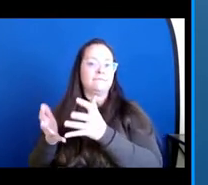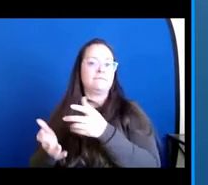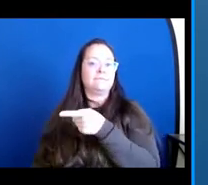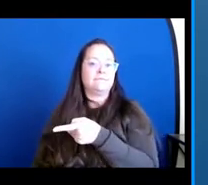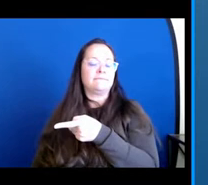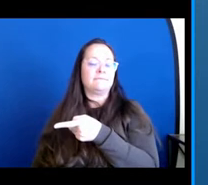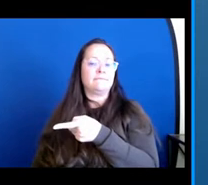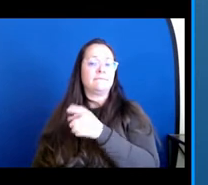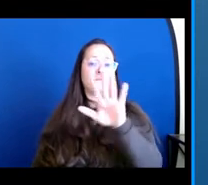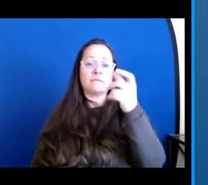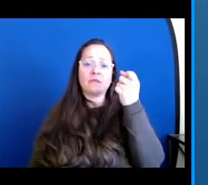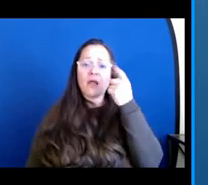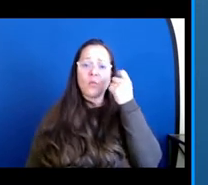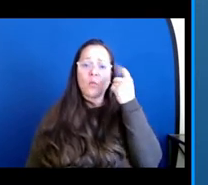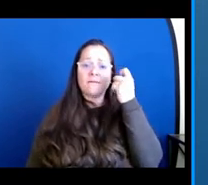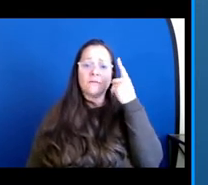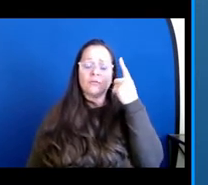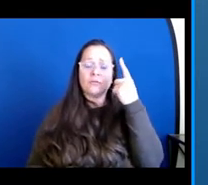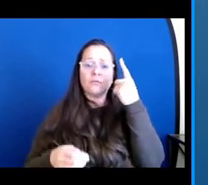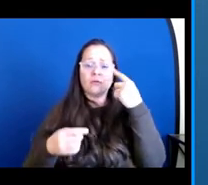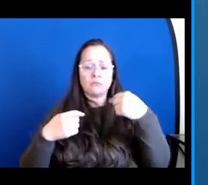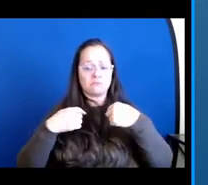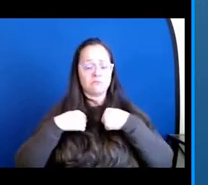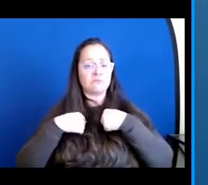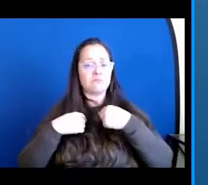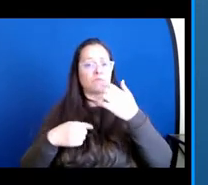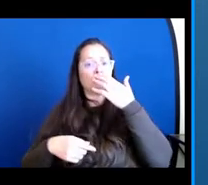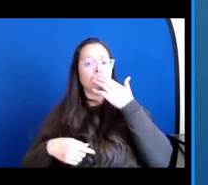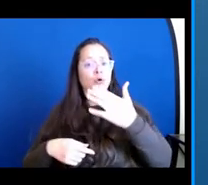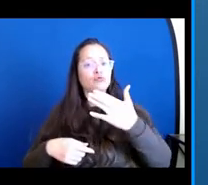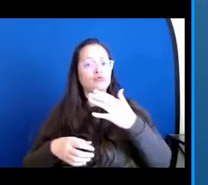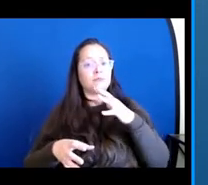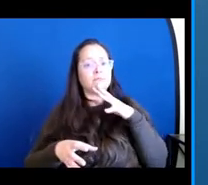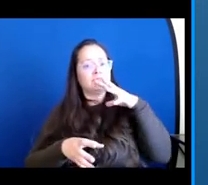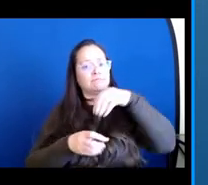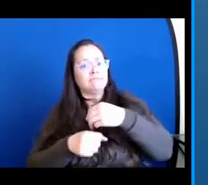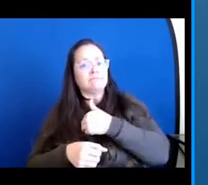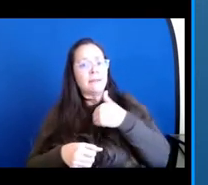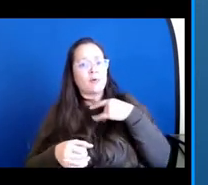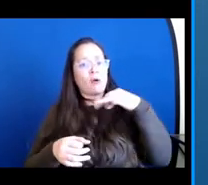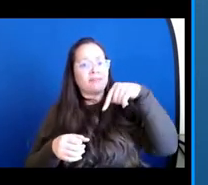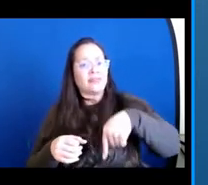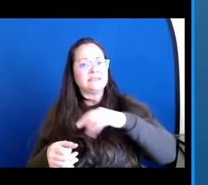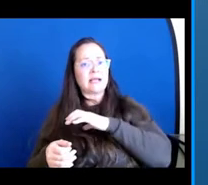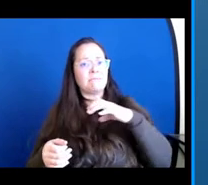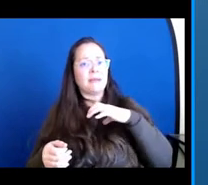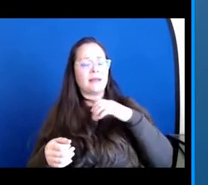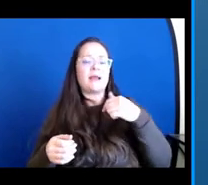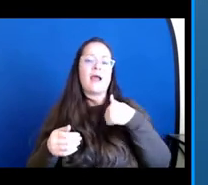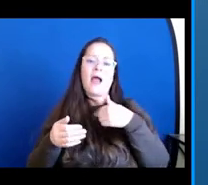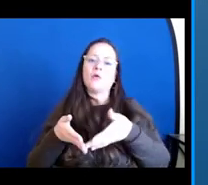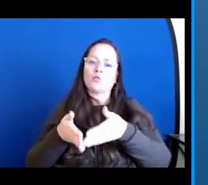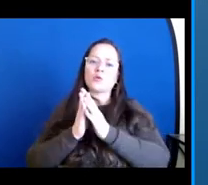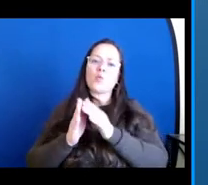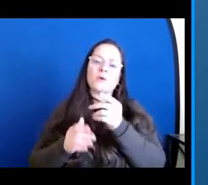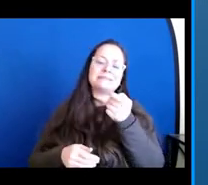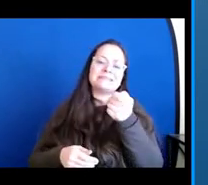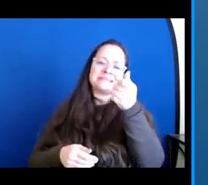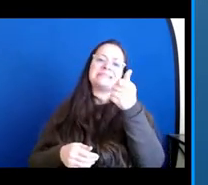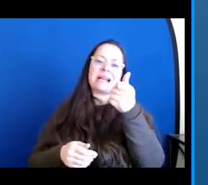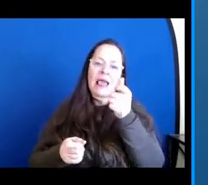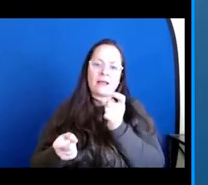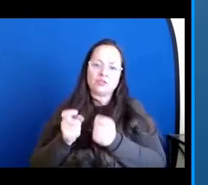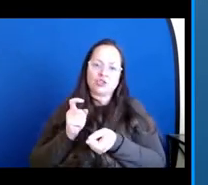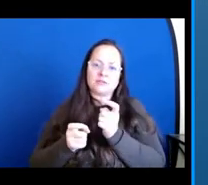however as a good Steward member of this committee I request a slight adjustment be considered